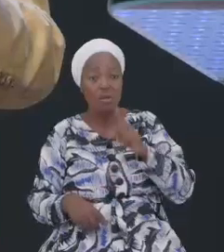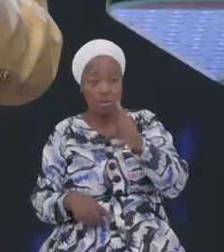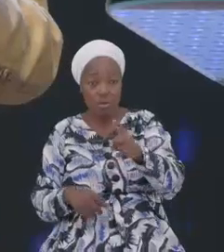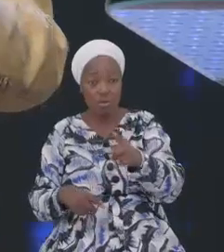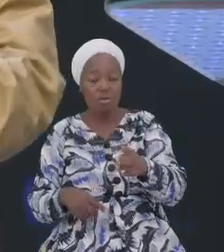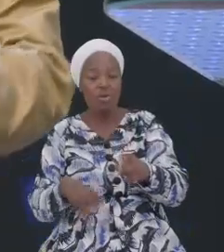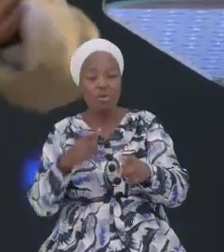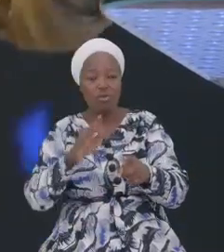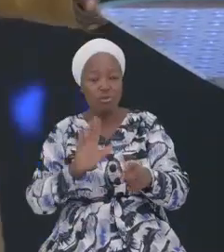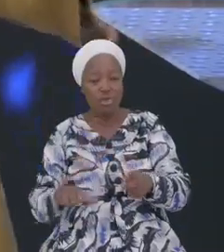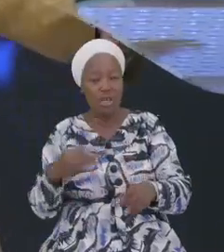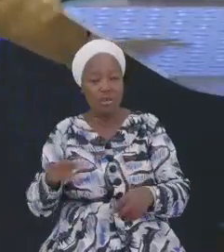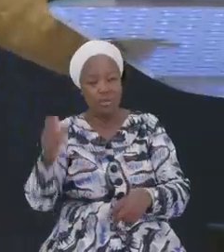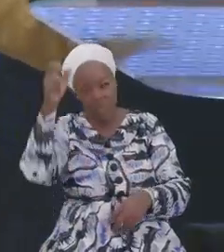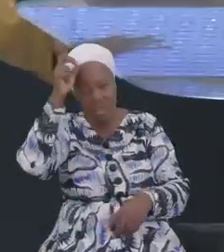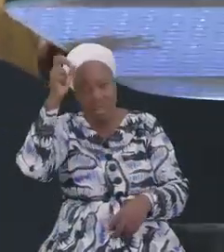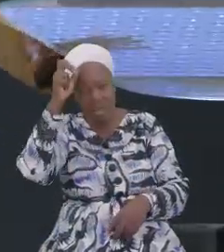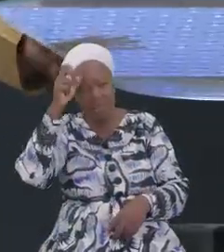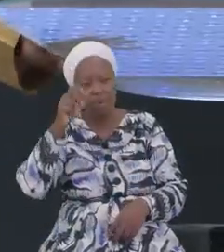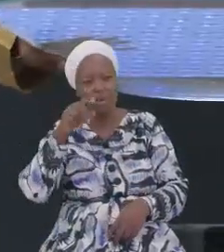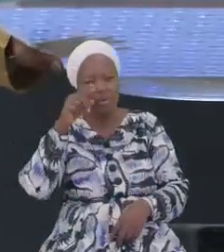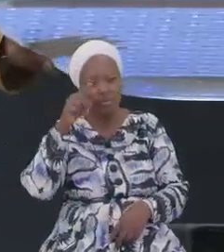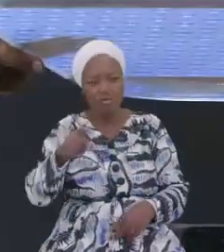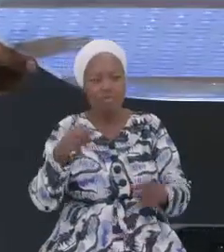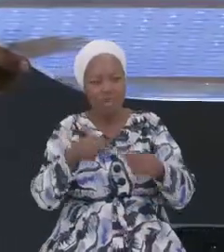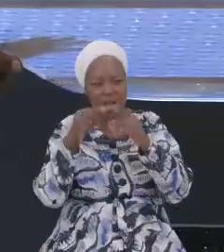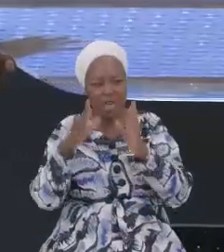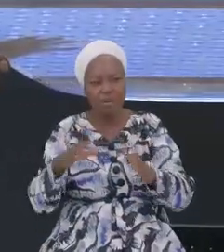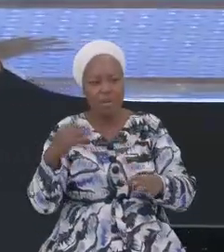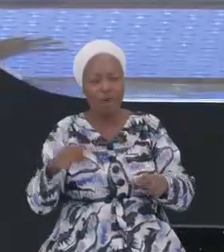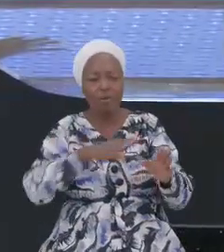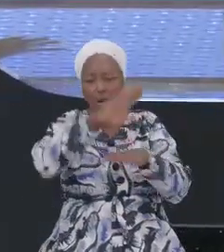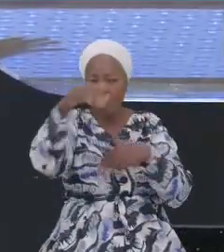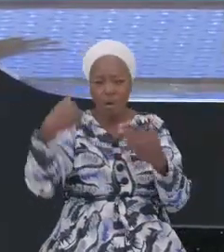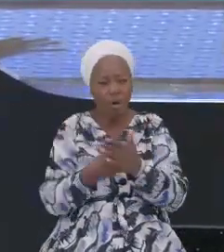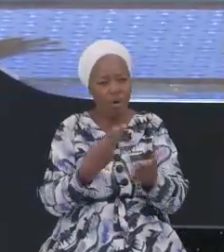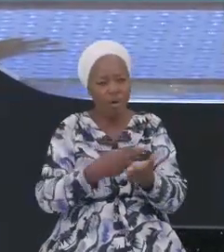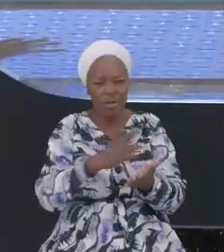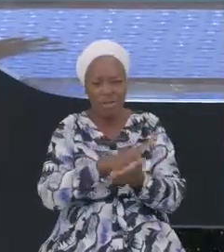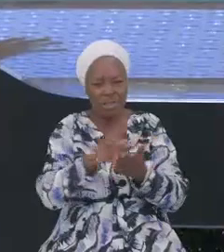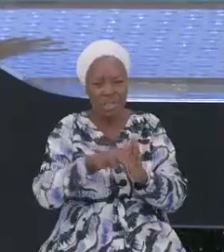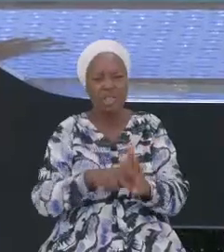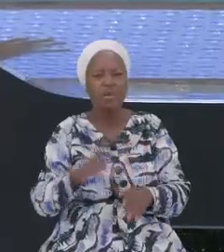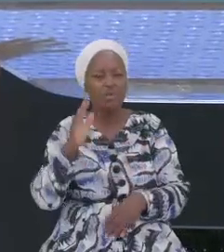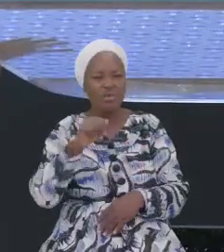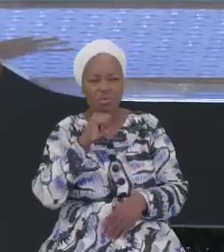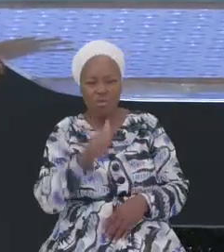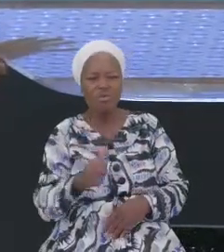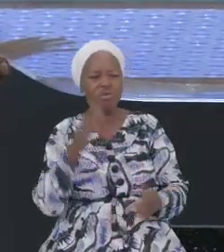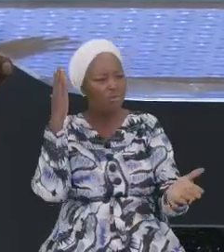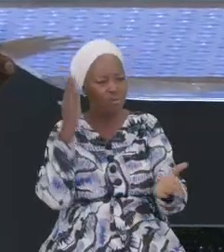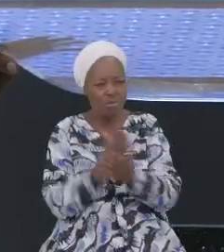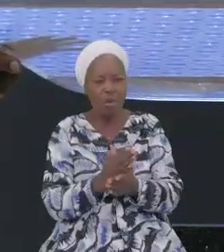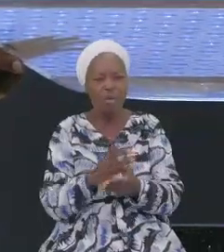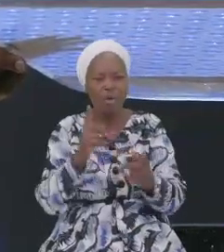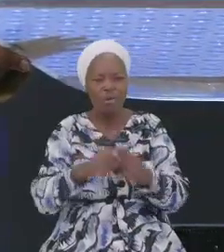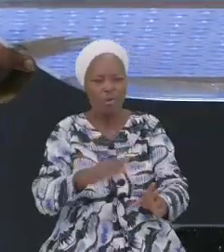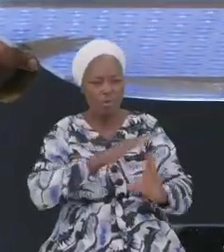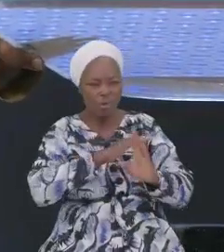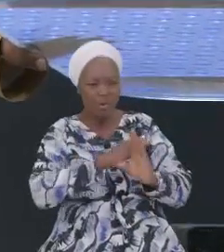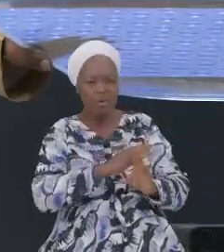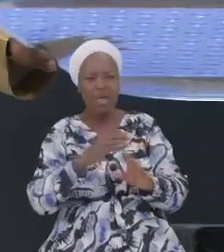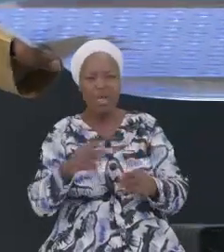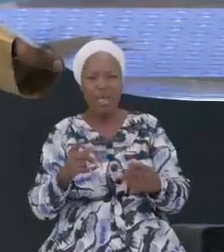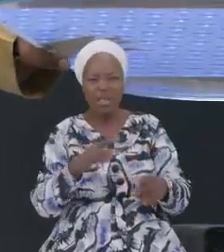the devil, thou enemy of all righteousness, wilt thou not cease to